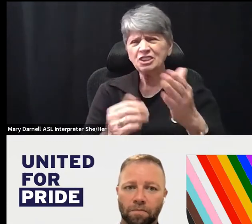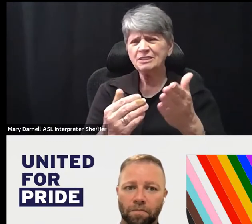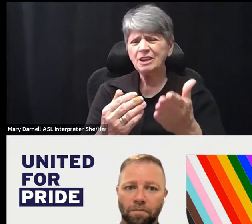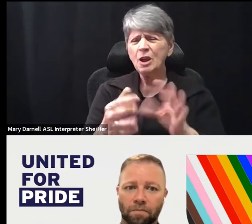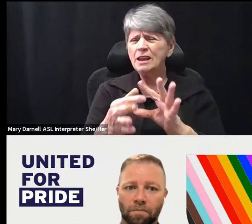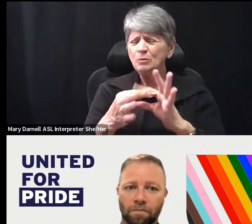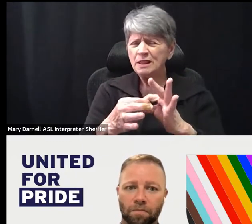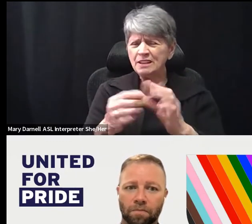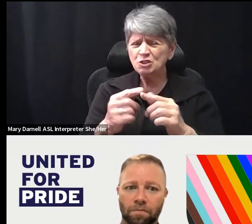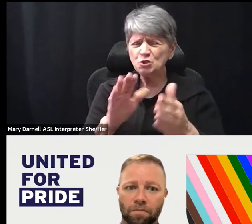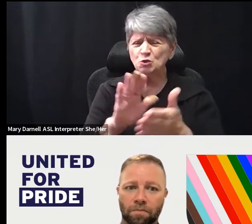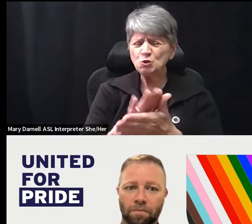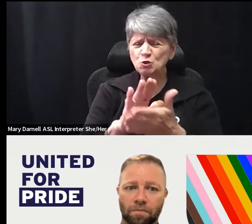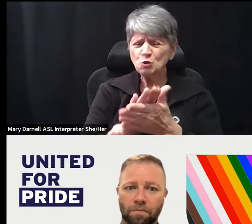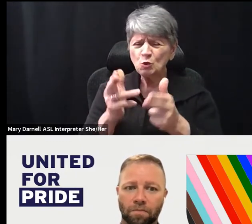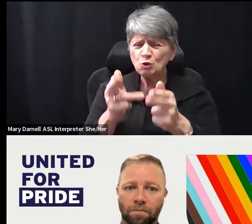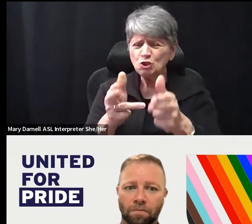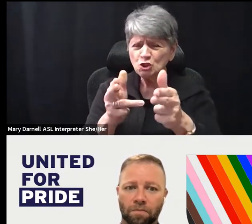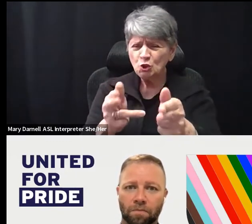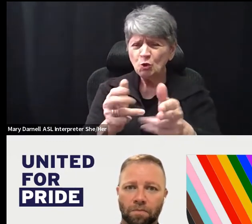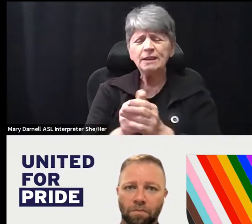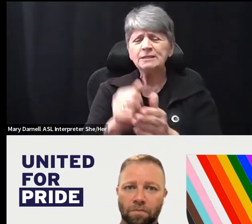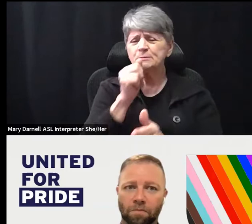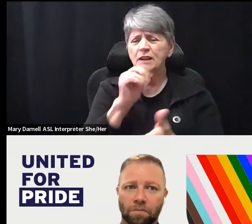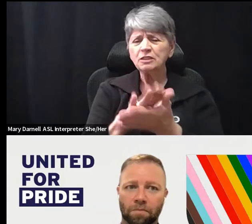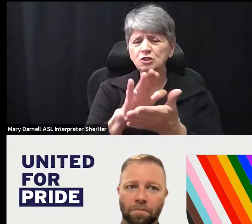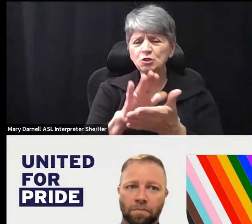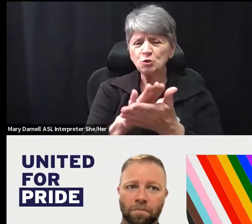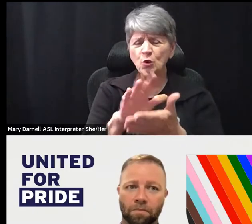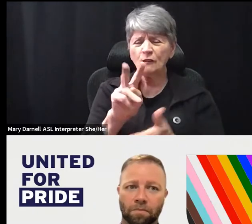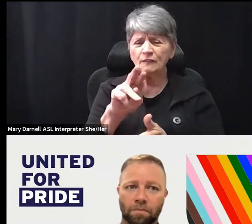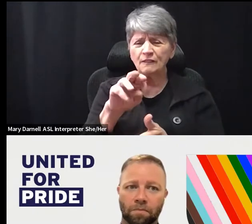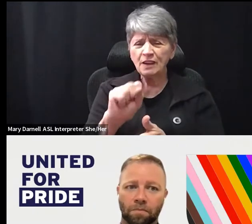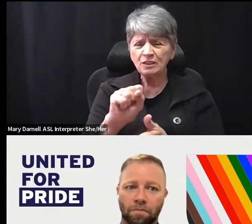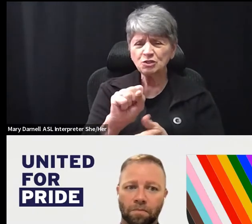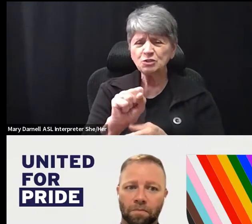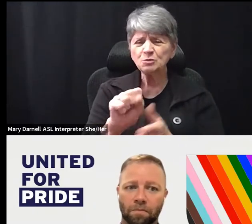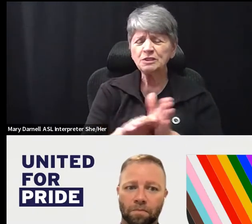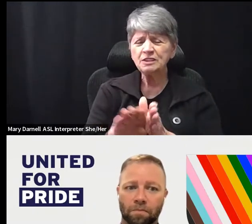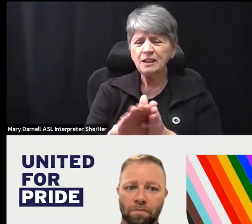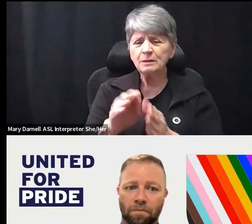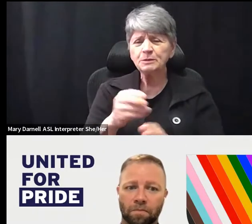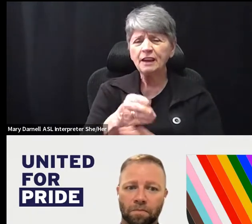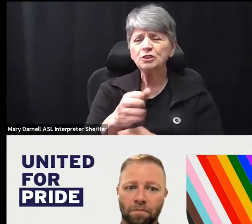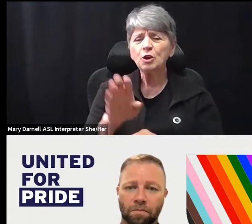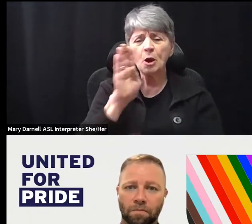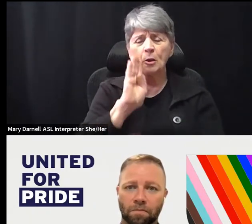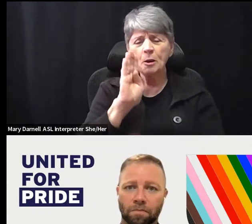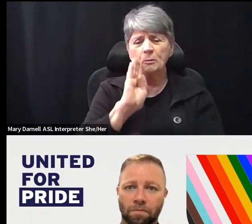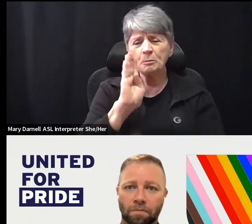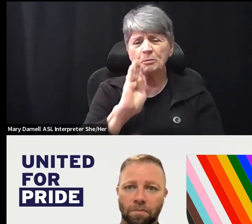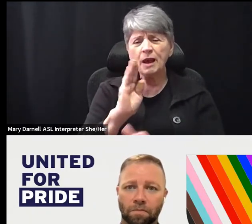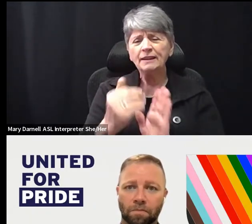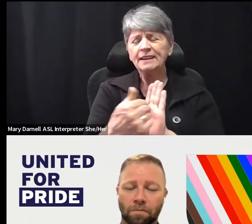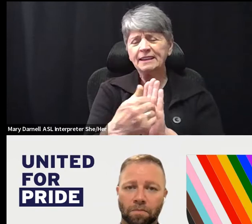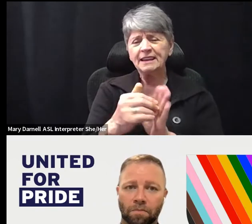school vouchers aren't a new way to undermine civil rights. Private school vouchers were created after Brown versus Board of Education as a way to fight the